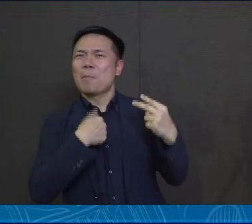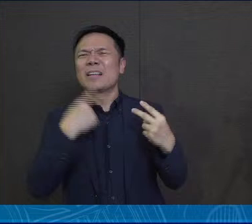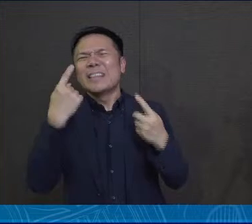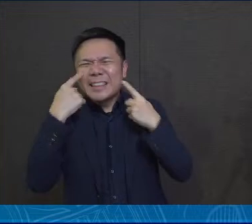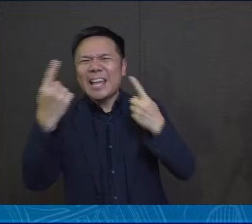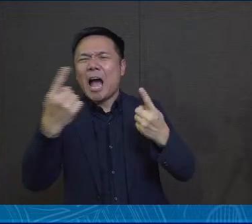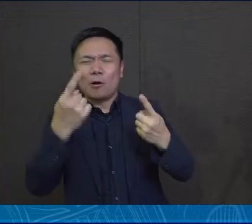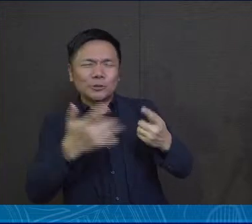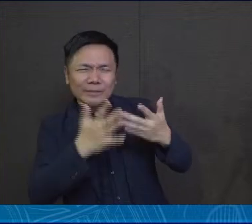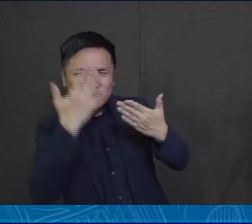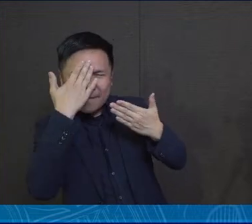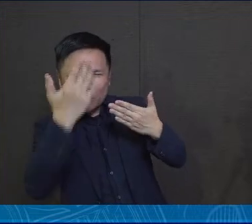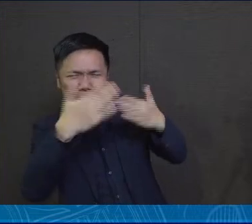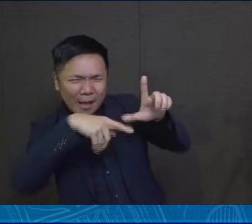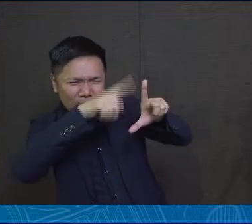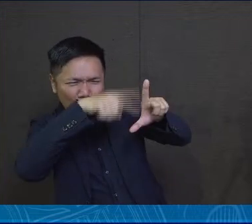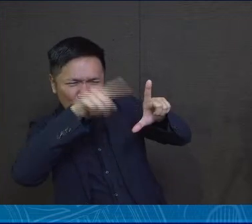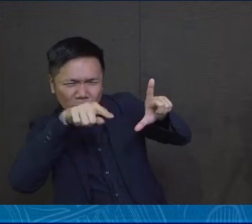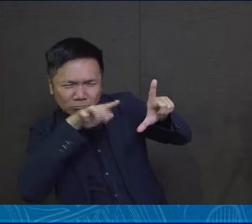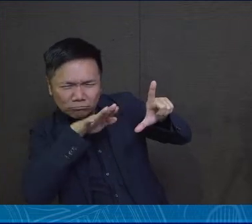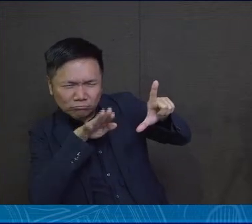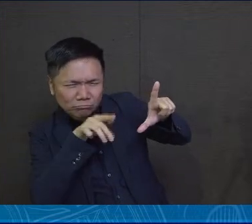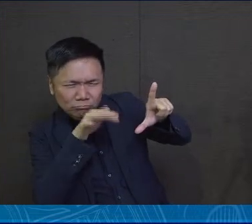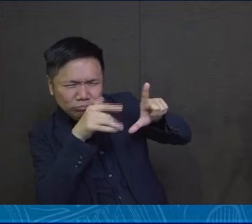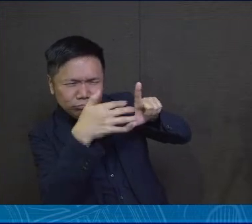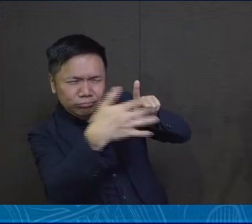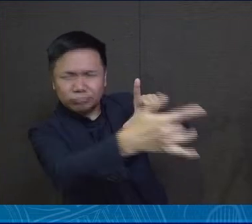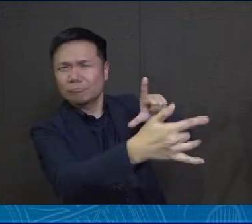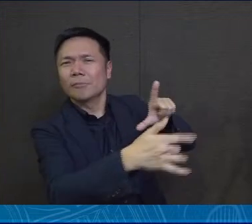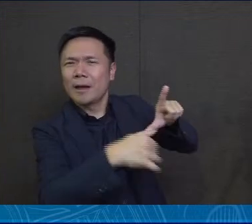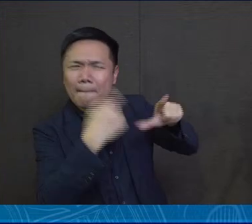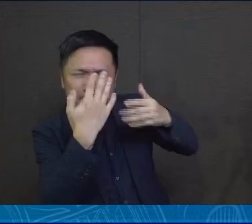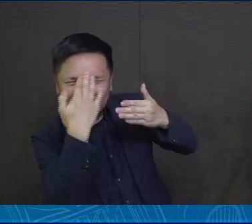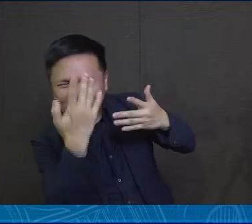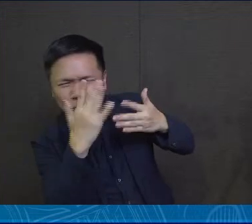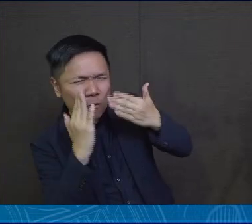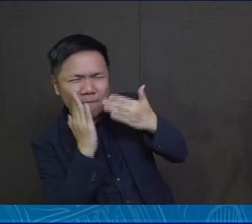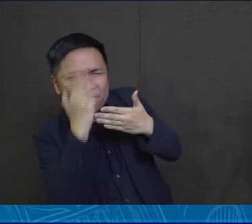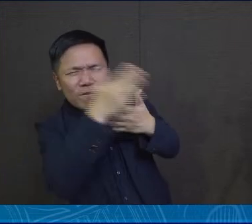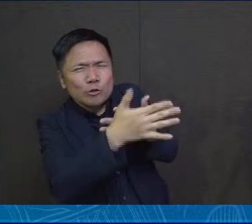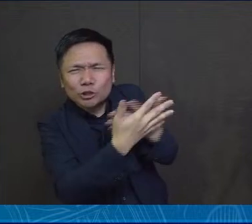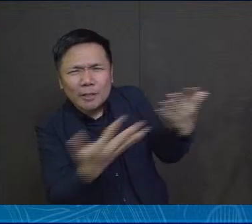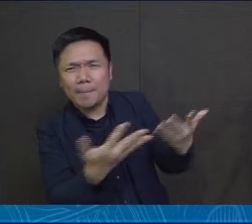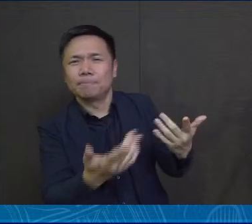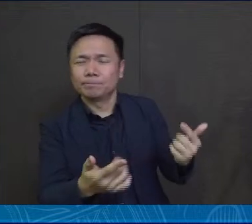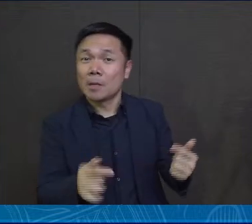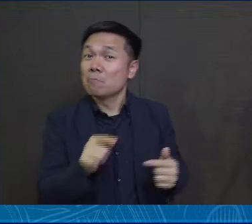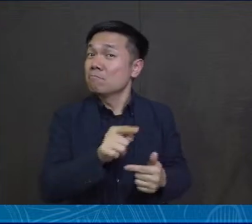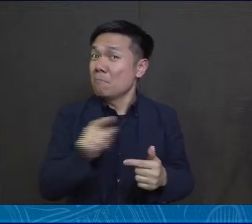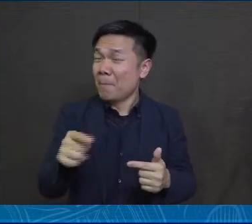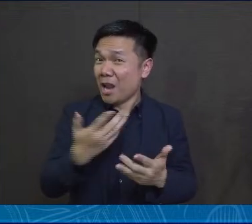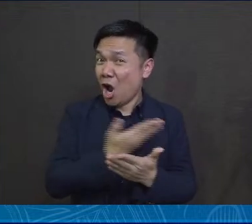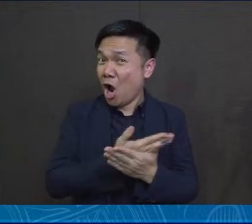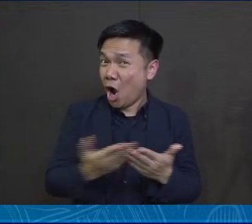modelling, for forecasting and for estimating. What really needs to be recognised is that all of this relies on data.